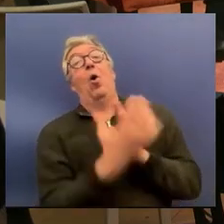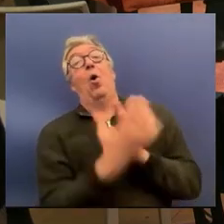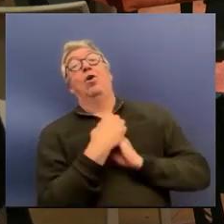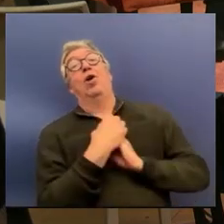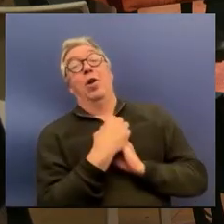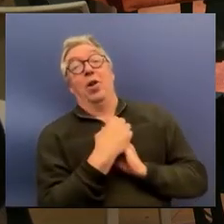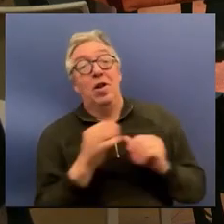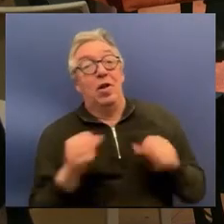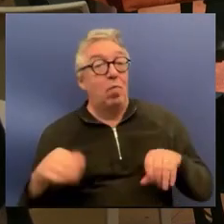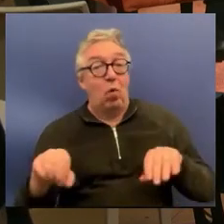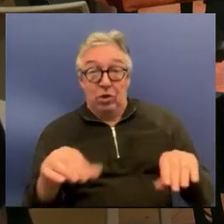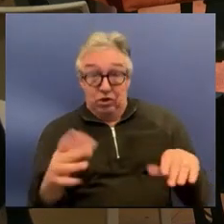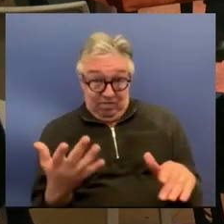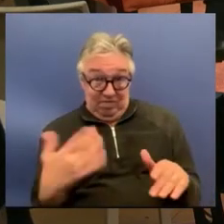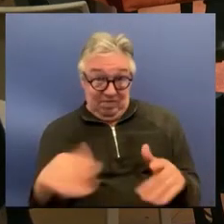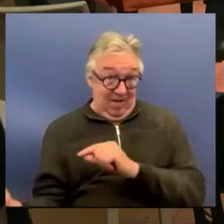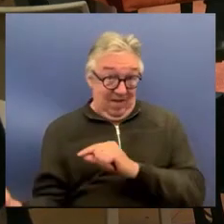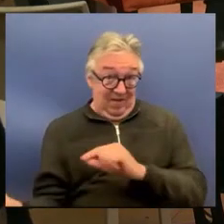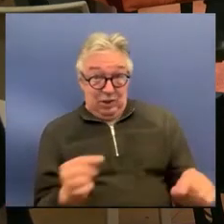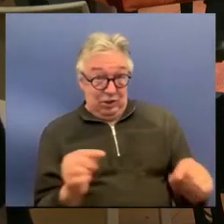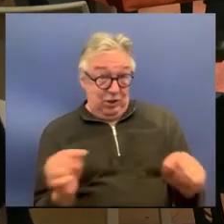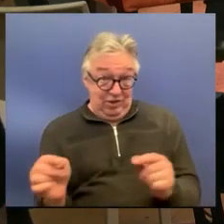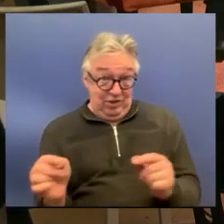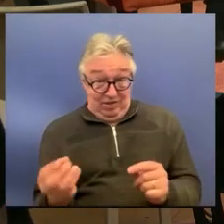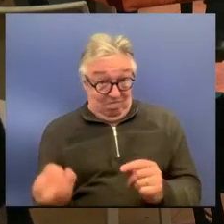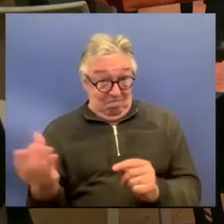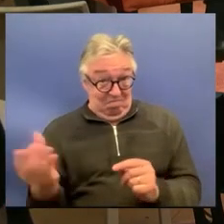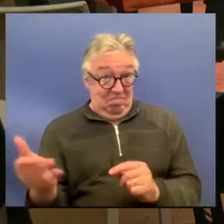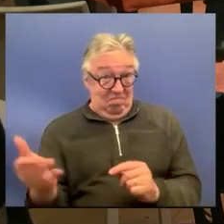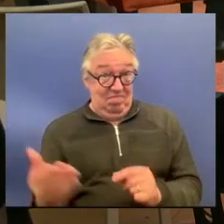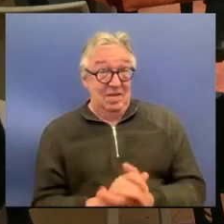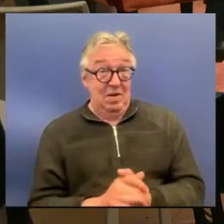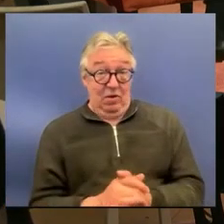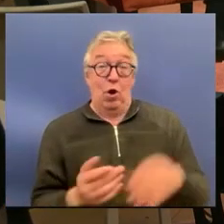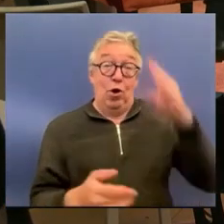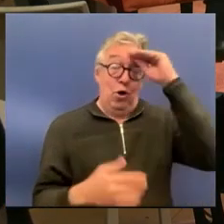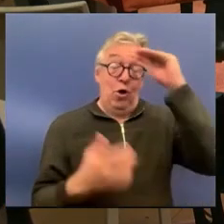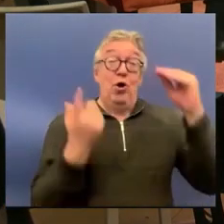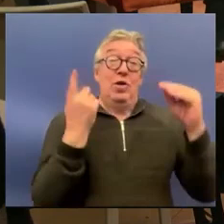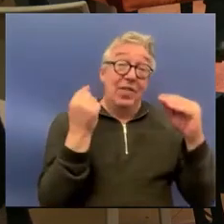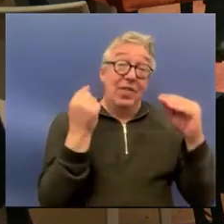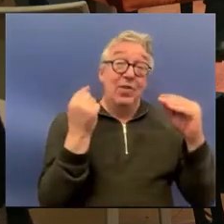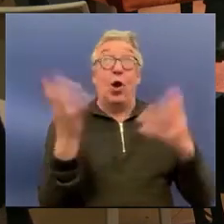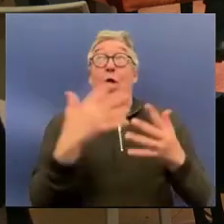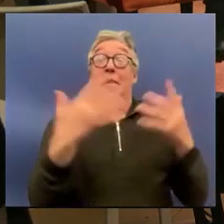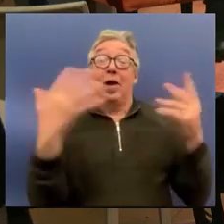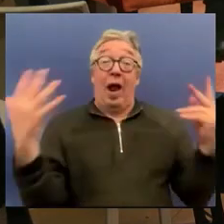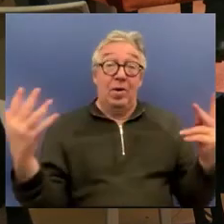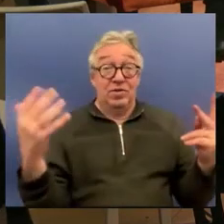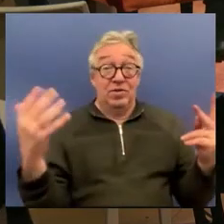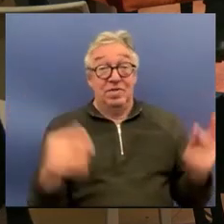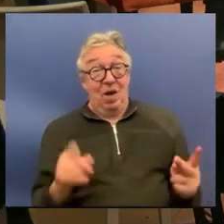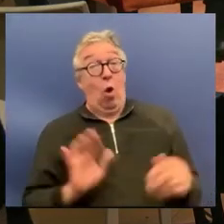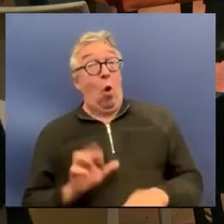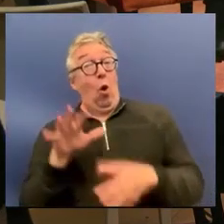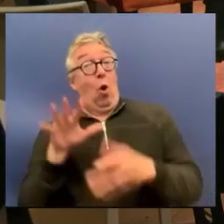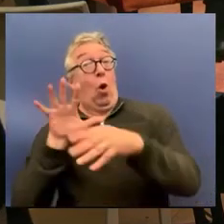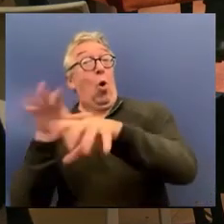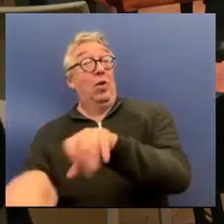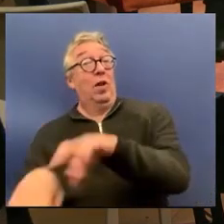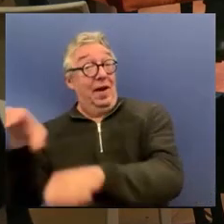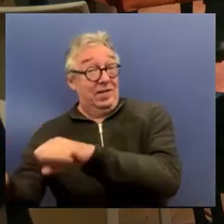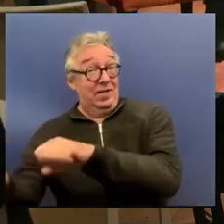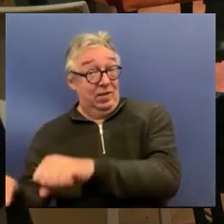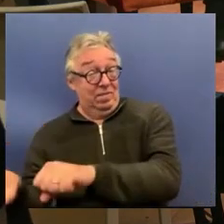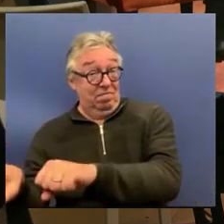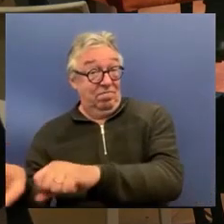like third angle intersecting with gender and climate? Yeah, as Oxfam Belgium, we really promote system change.